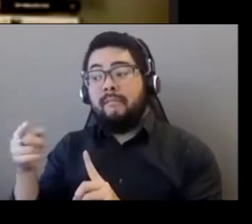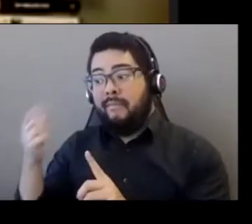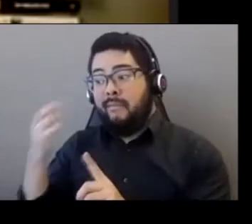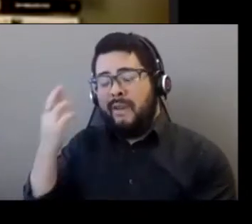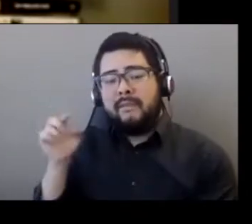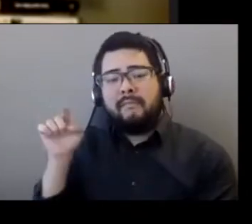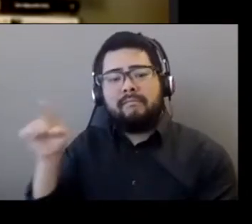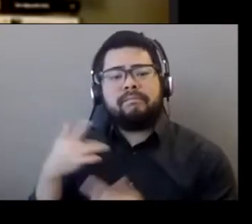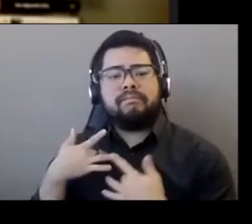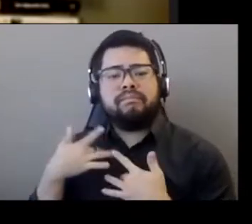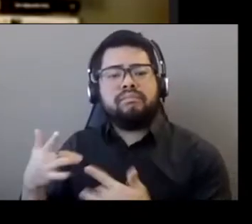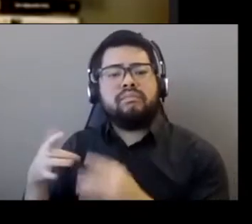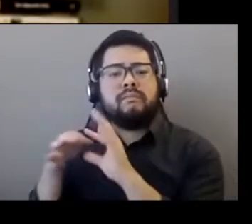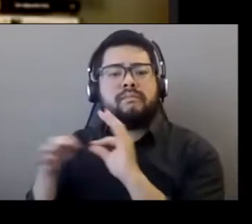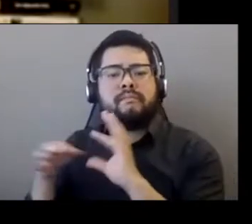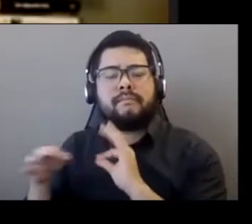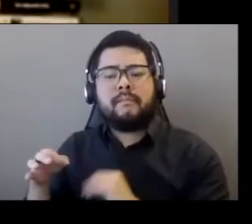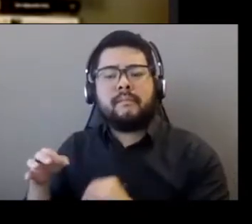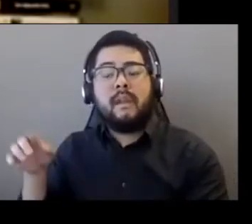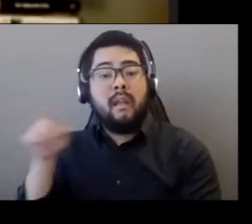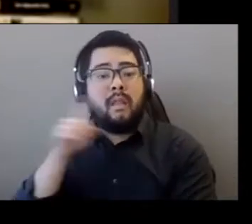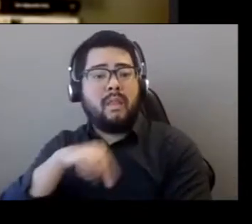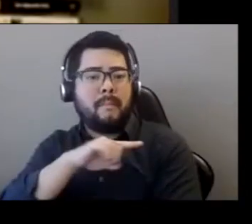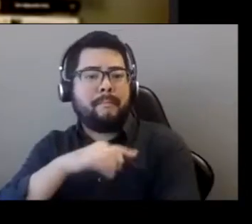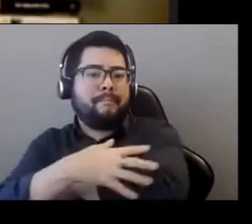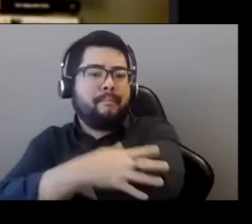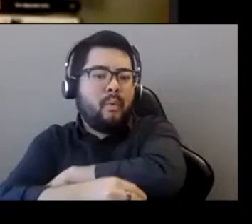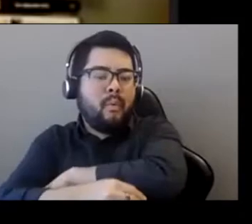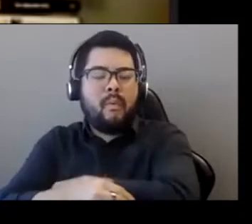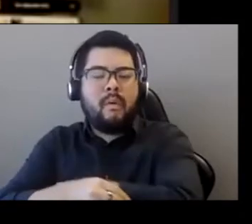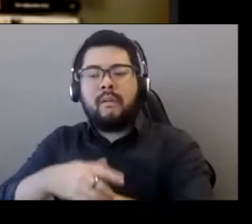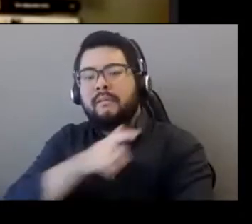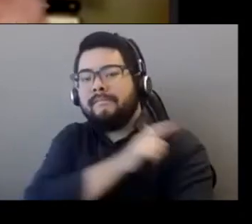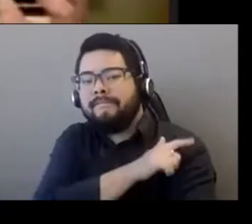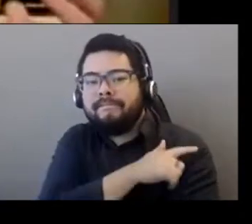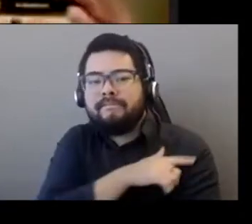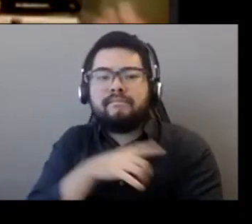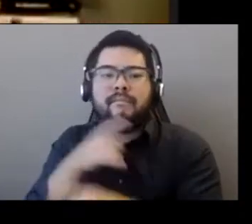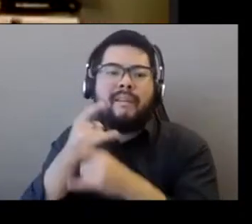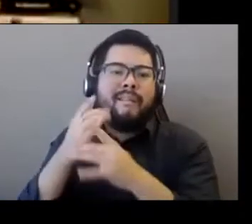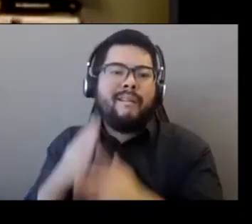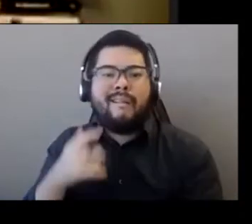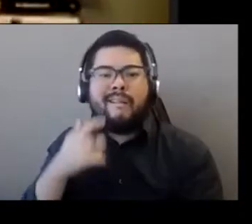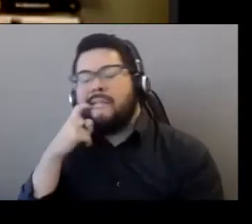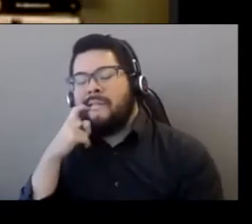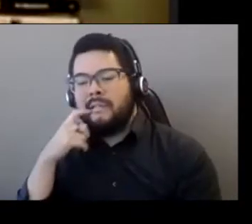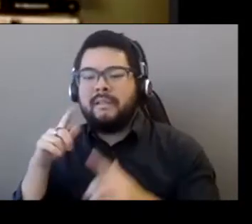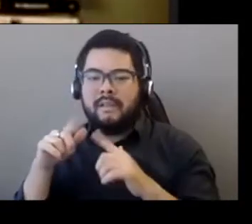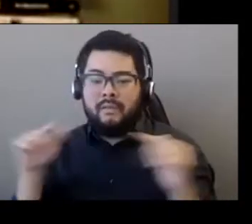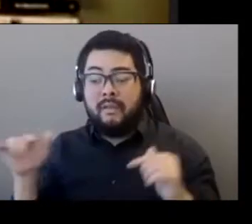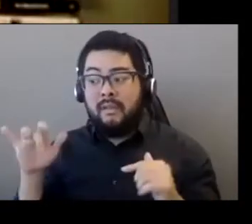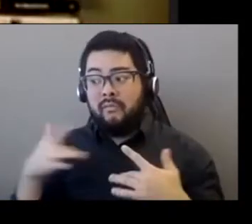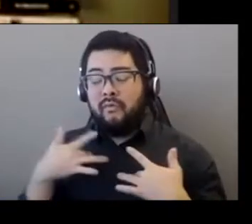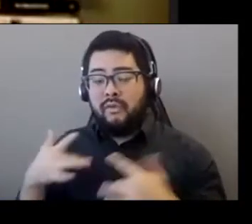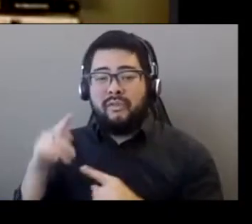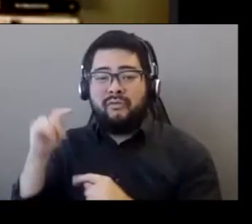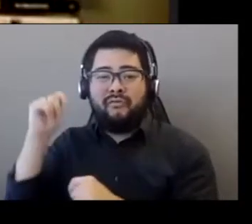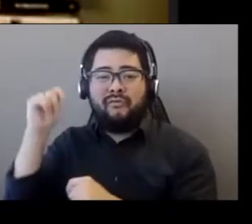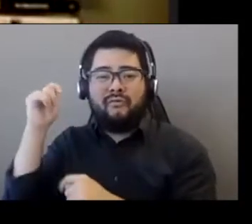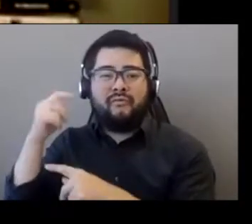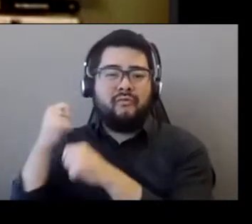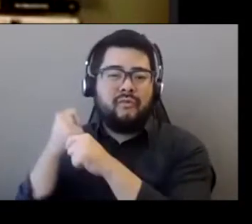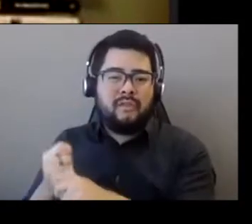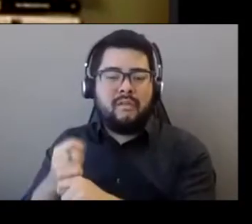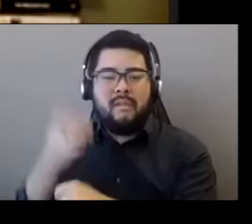are not, they're poor because they're lazy or they're alcoholics and so on. That's what the traditional intellectual is telling them. The priest is yelling at